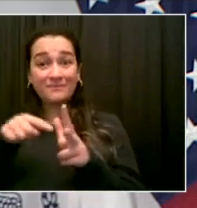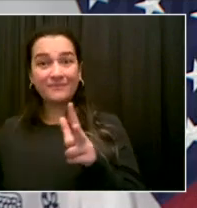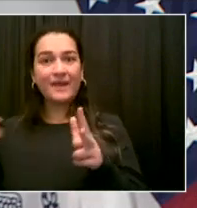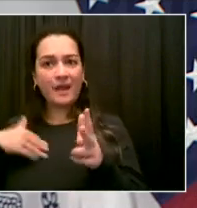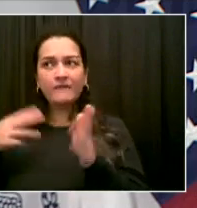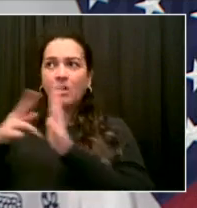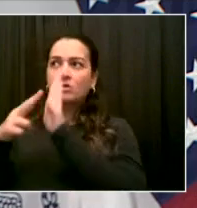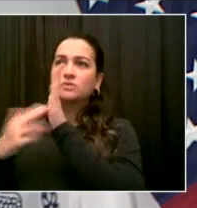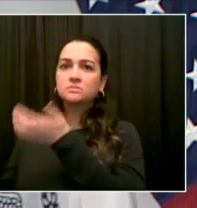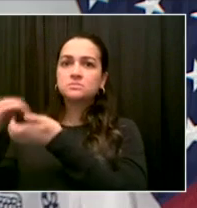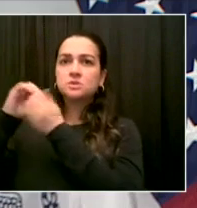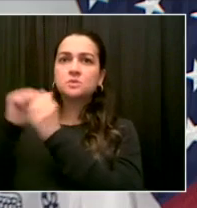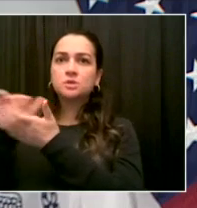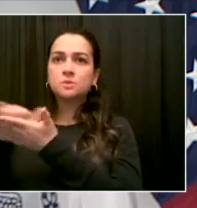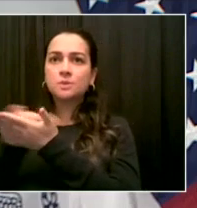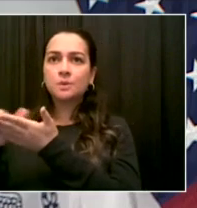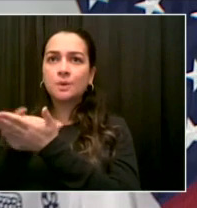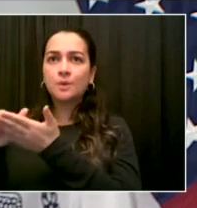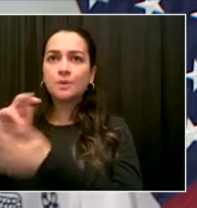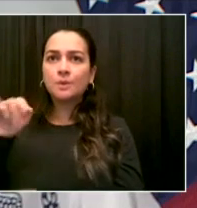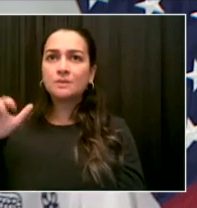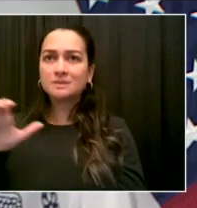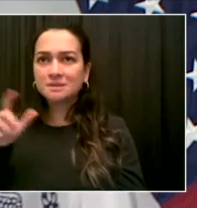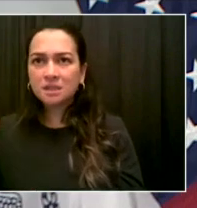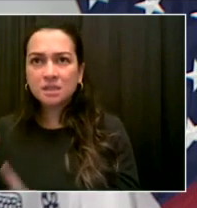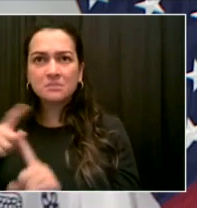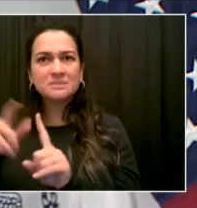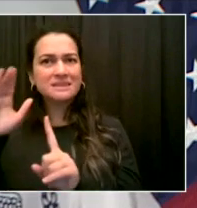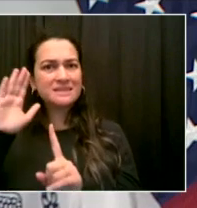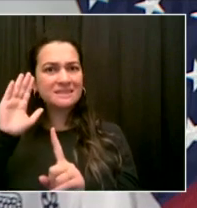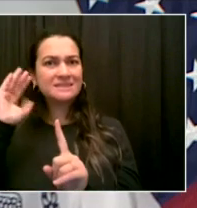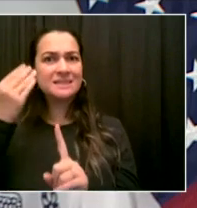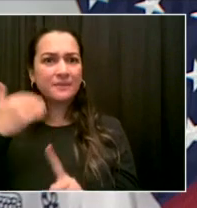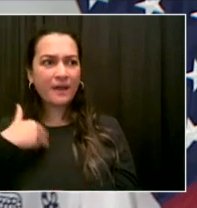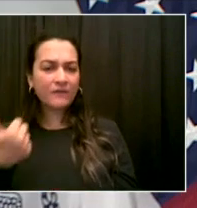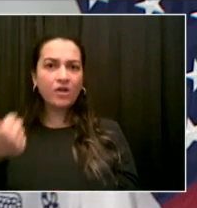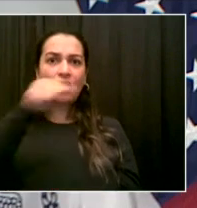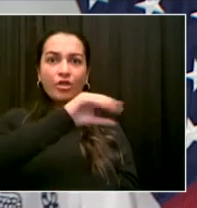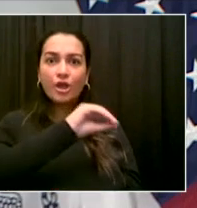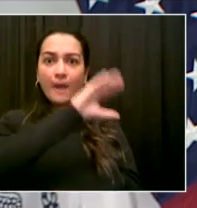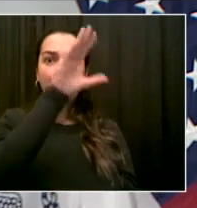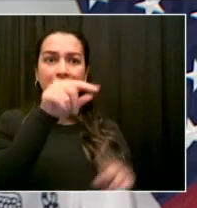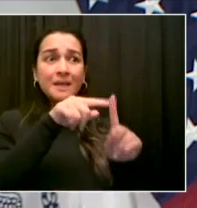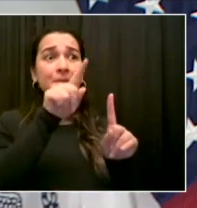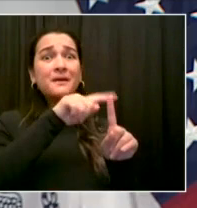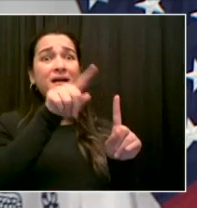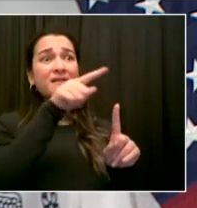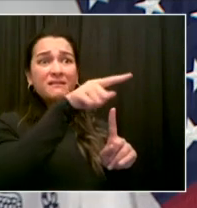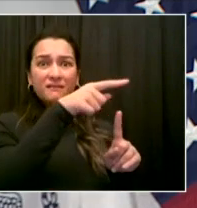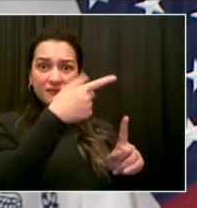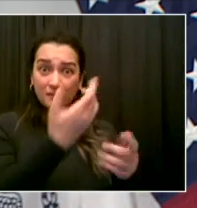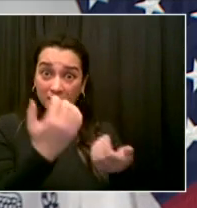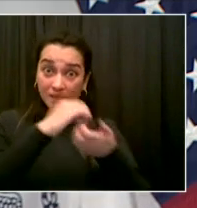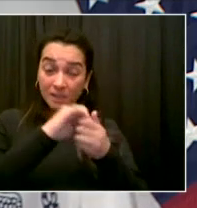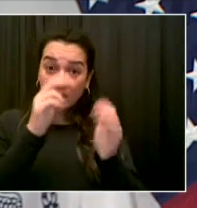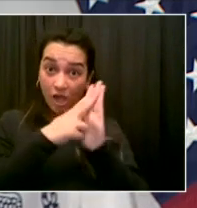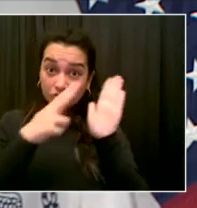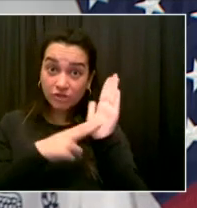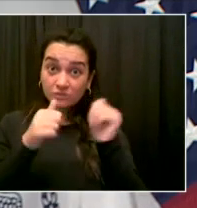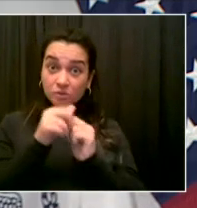bike, walk, and take public transportation more. So I was just wondering, wouldn't more competition for bike sharing services and other forms of